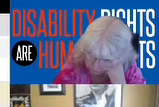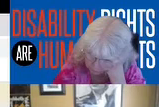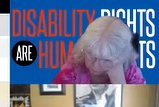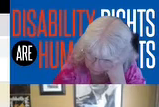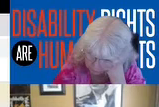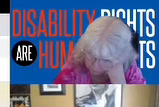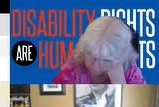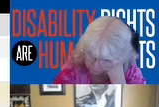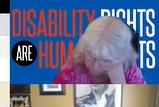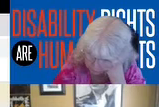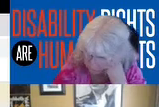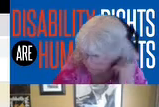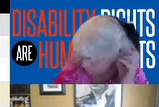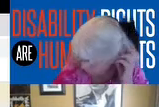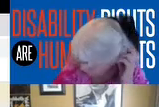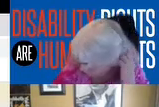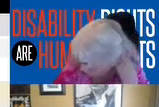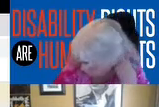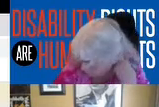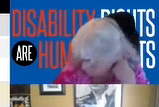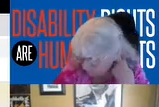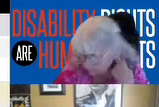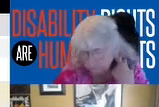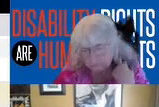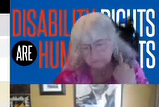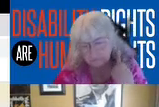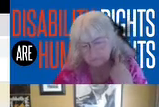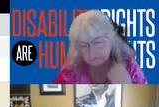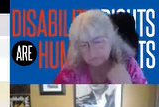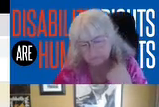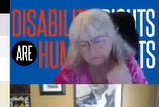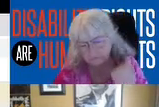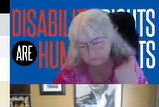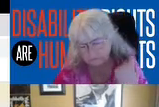you test it out with Zoom prior to, say, going on